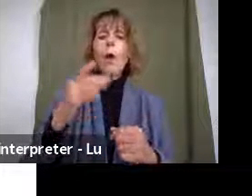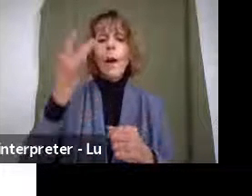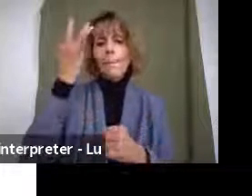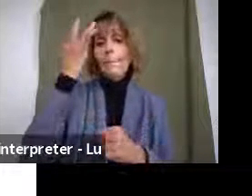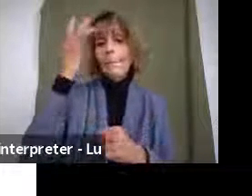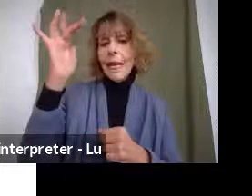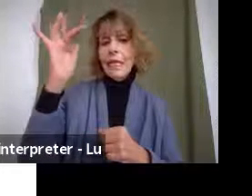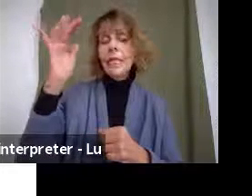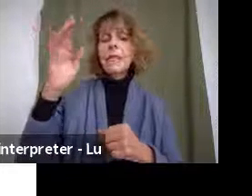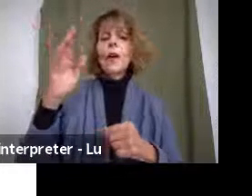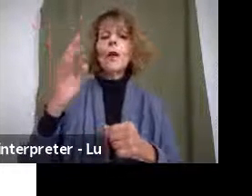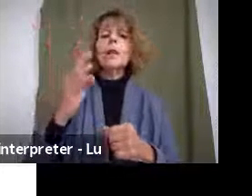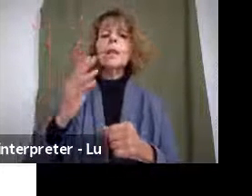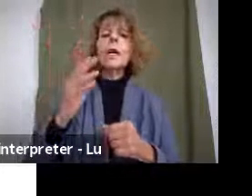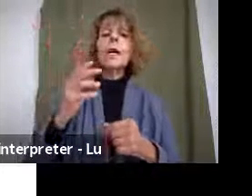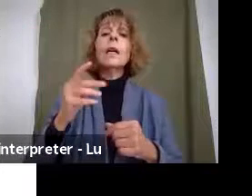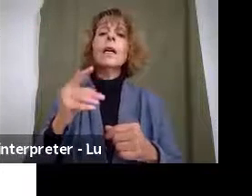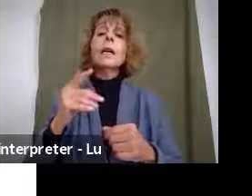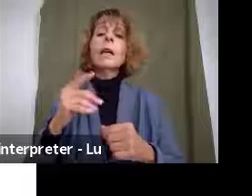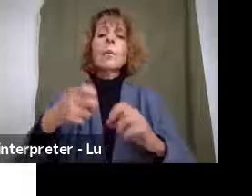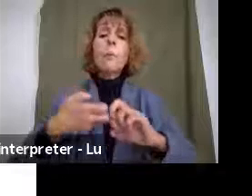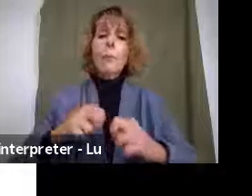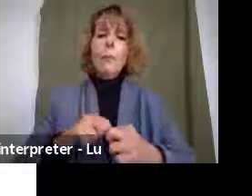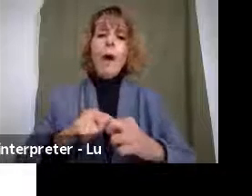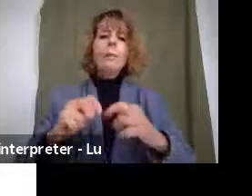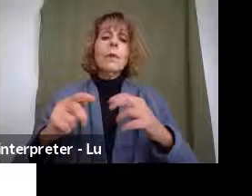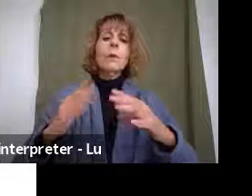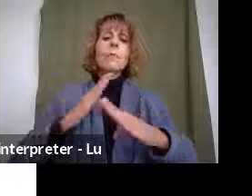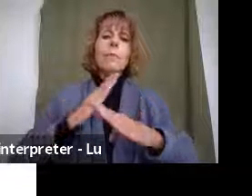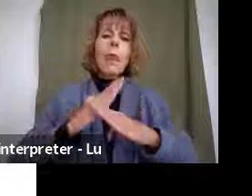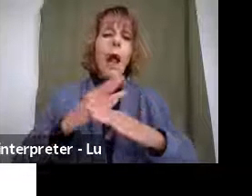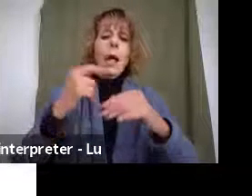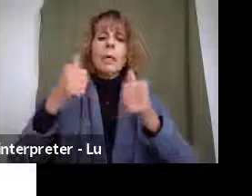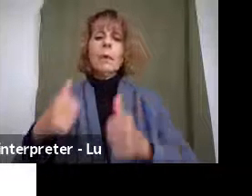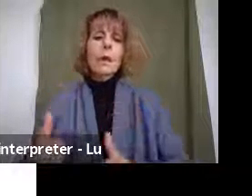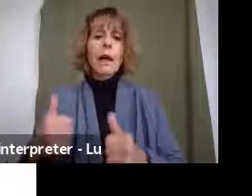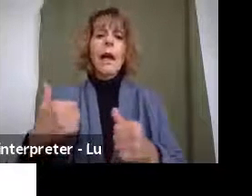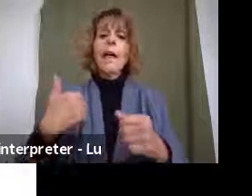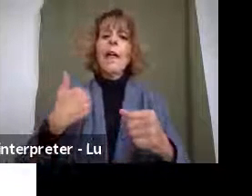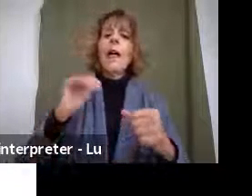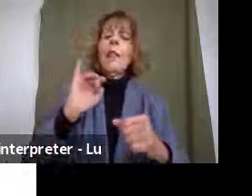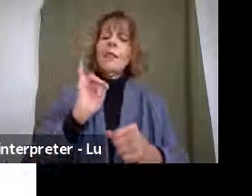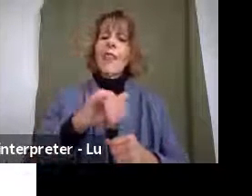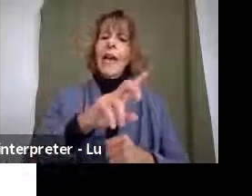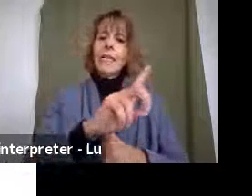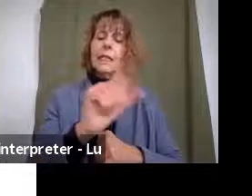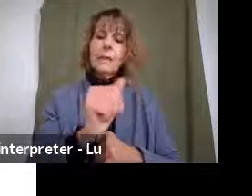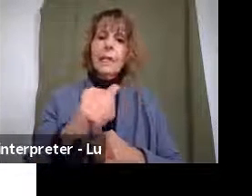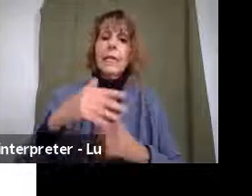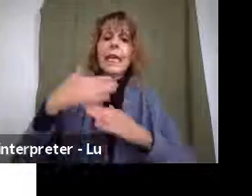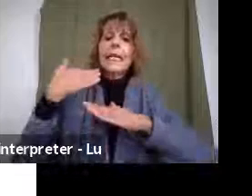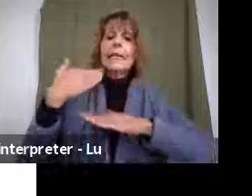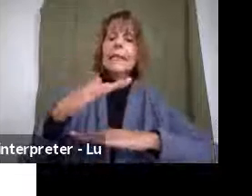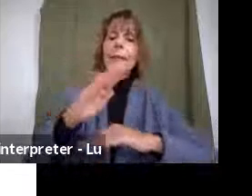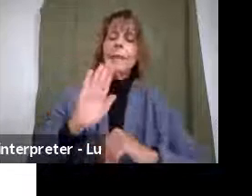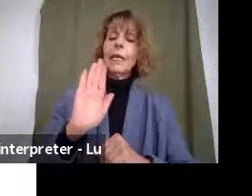So that could be anyone with multiple sclerosis or Parkinson's, bipolar, addiction